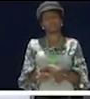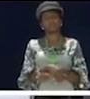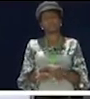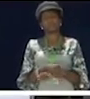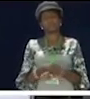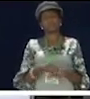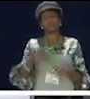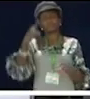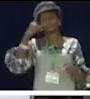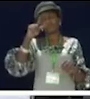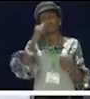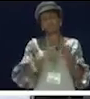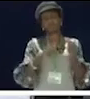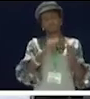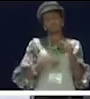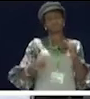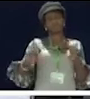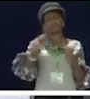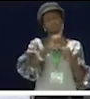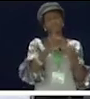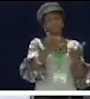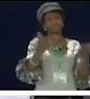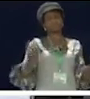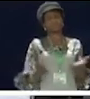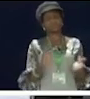for everyone here present,